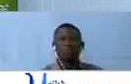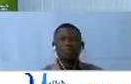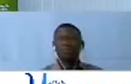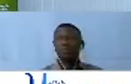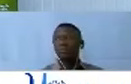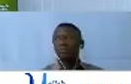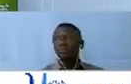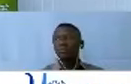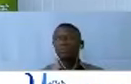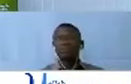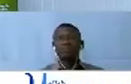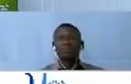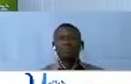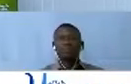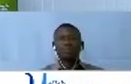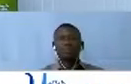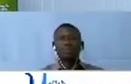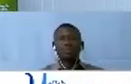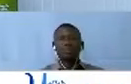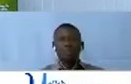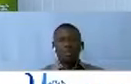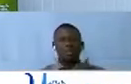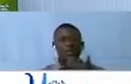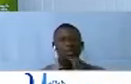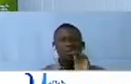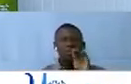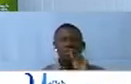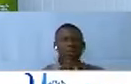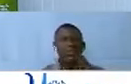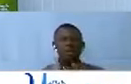Can we call them interrogators?